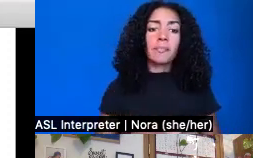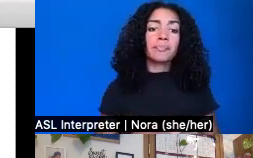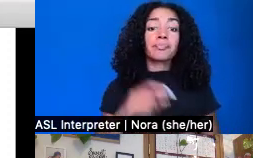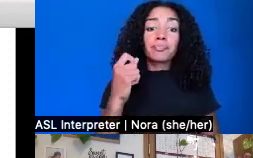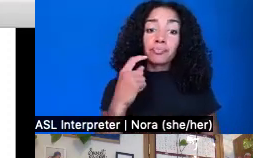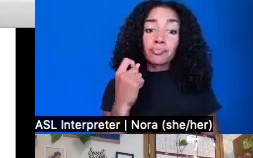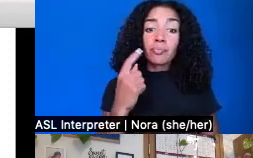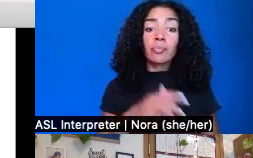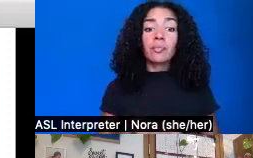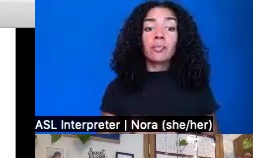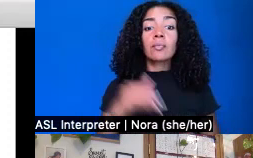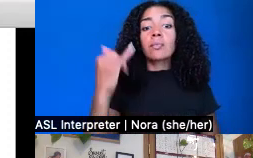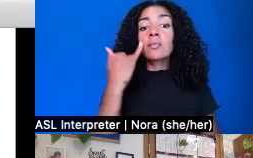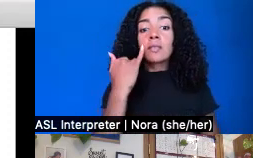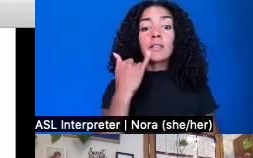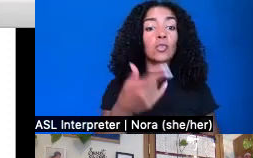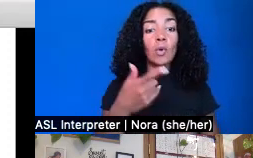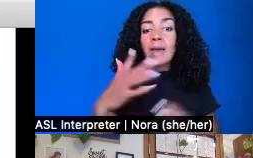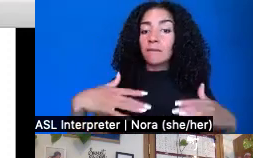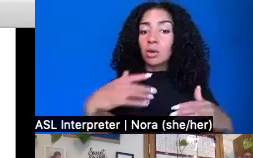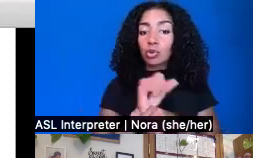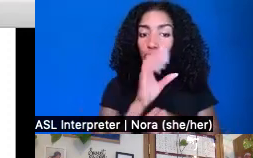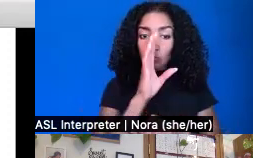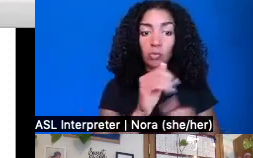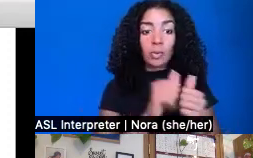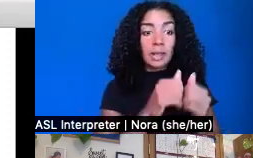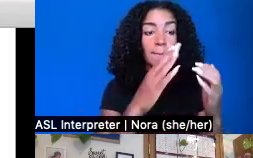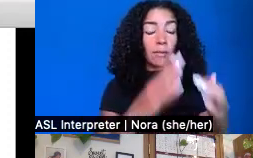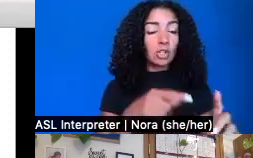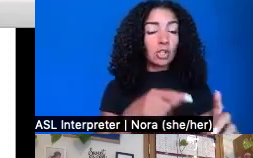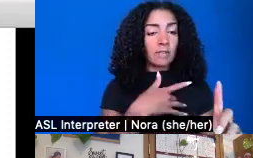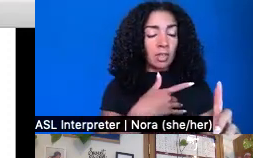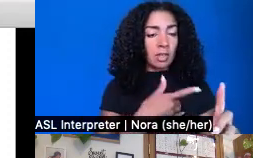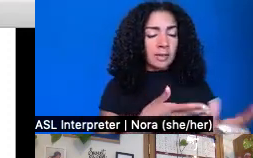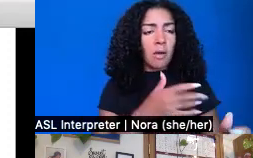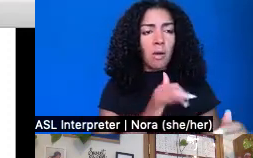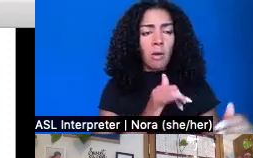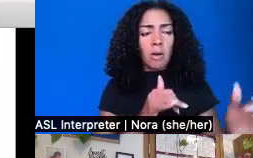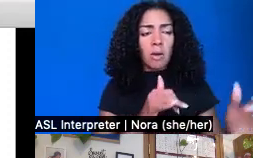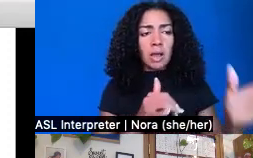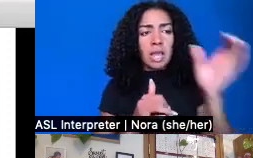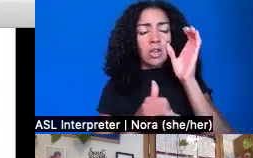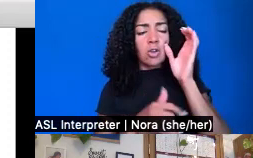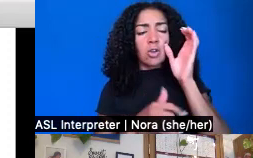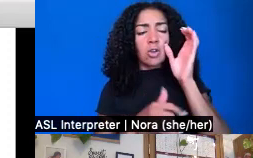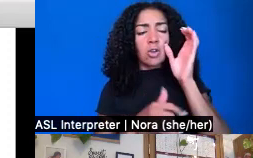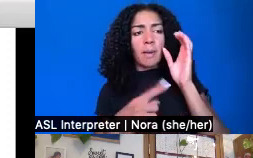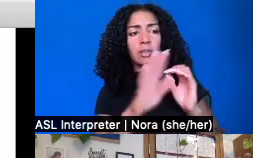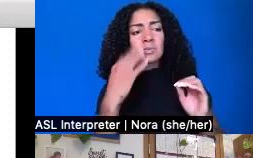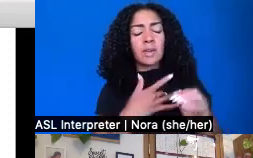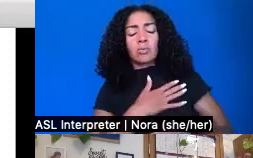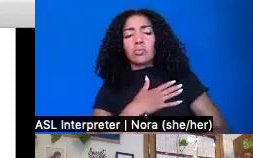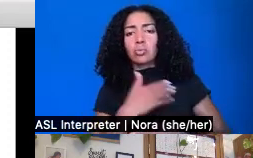is like, I can't even believe that, right? And we can carry that in a basket, like a basket in our heart. When we're